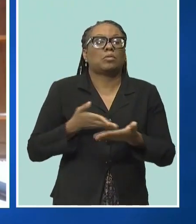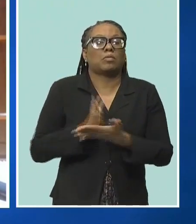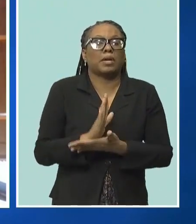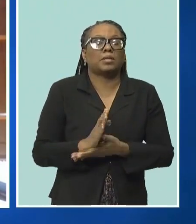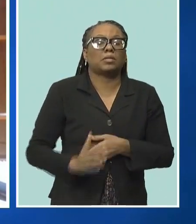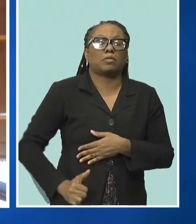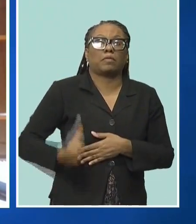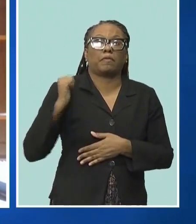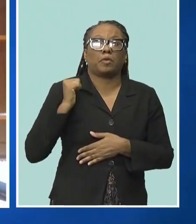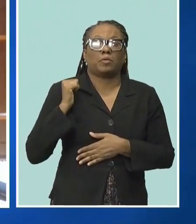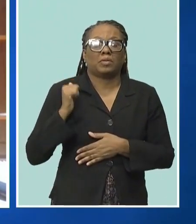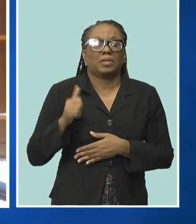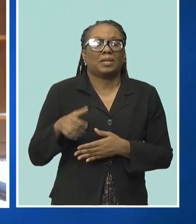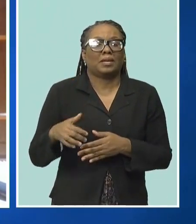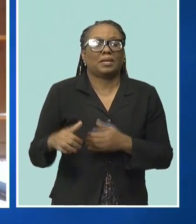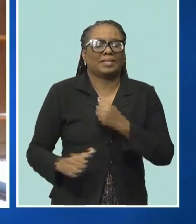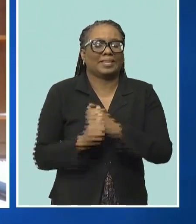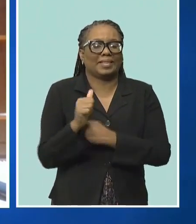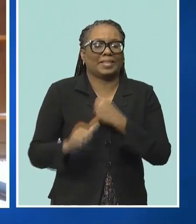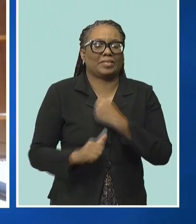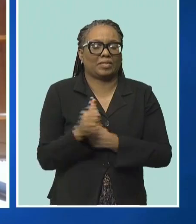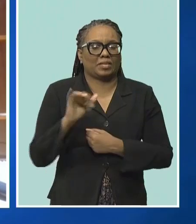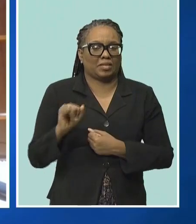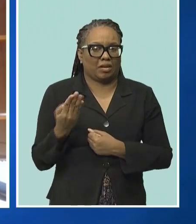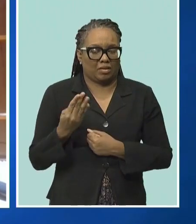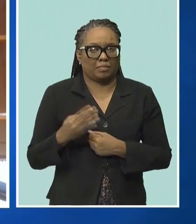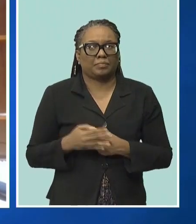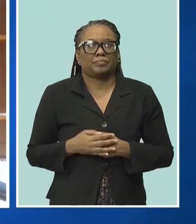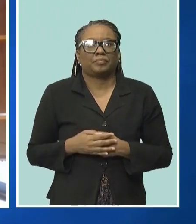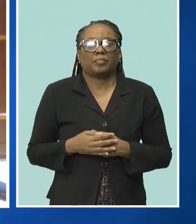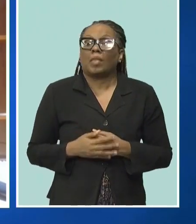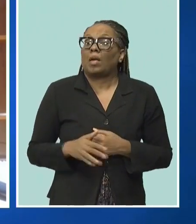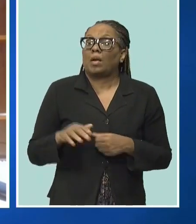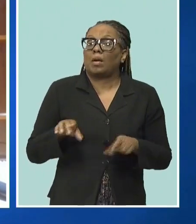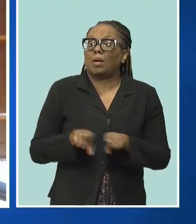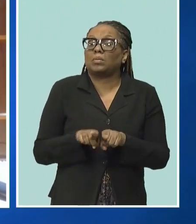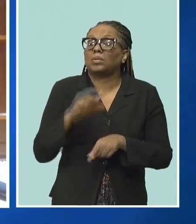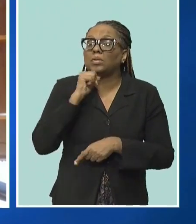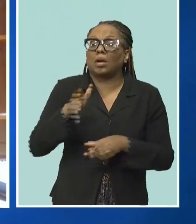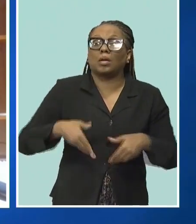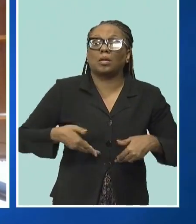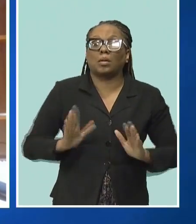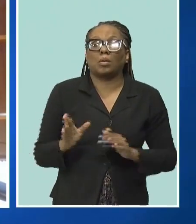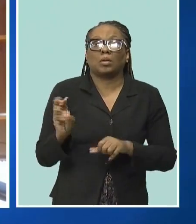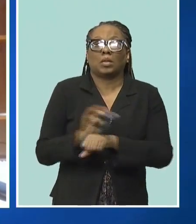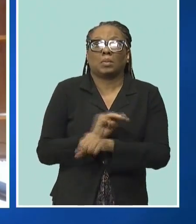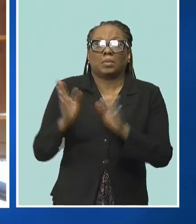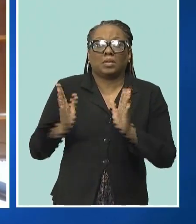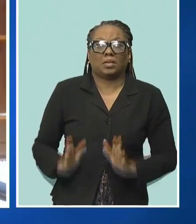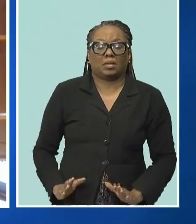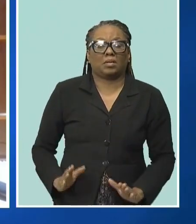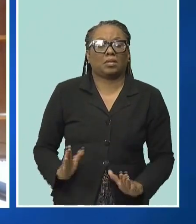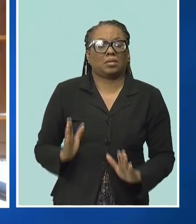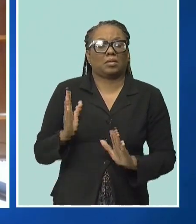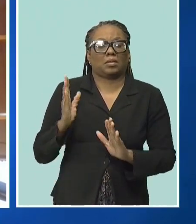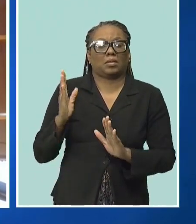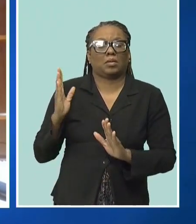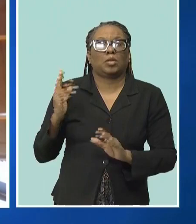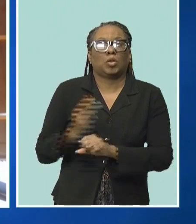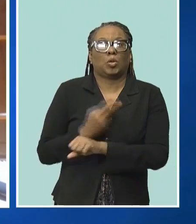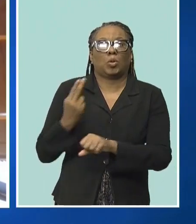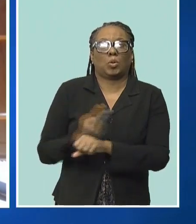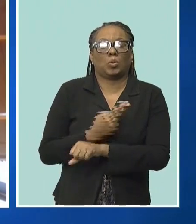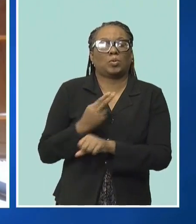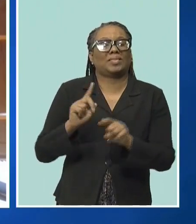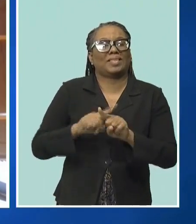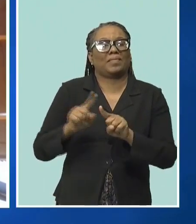tasks. It also did not allow the minister to establish the forms that are to be used in support of